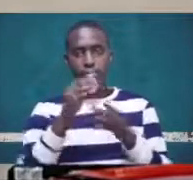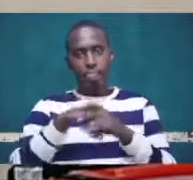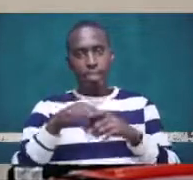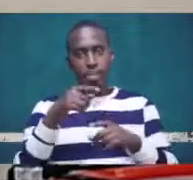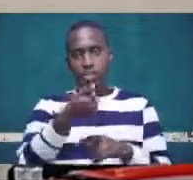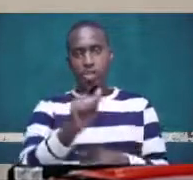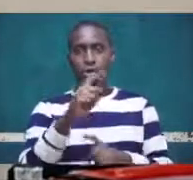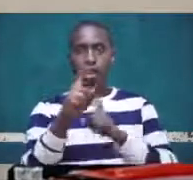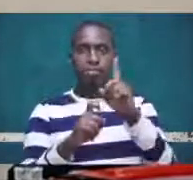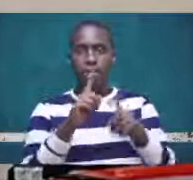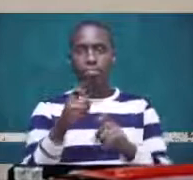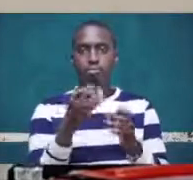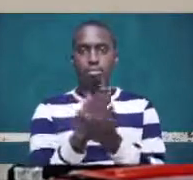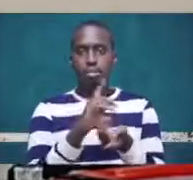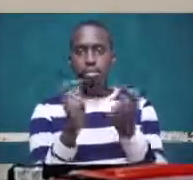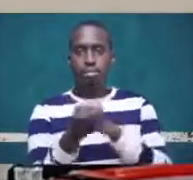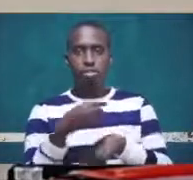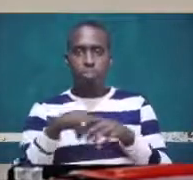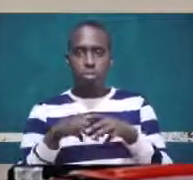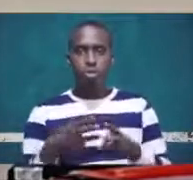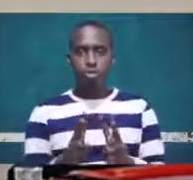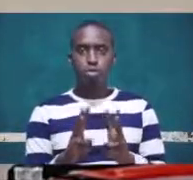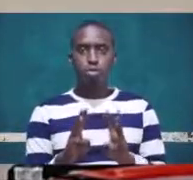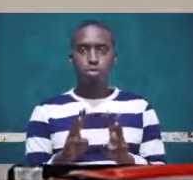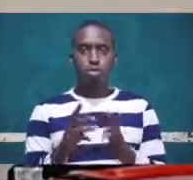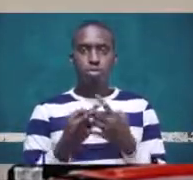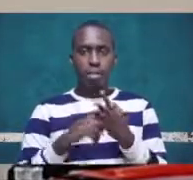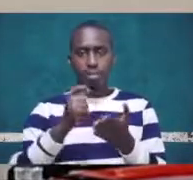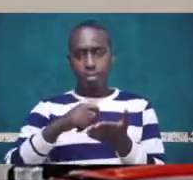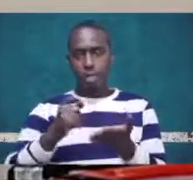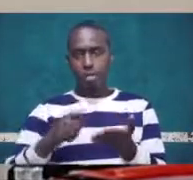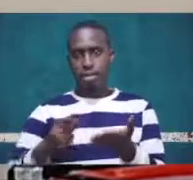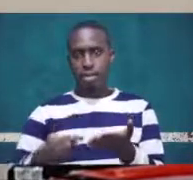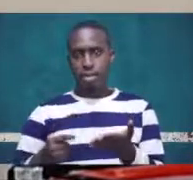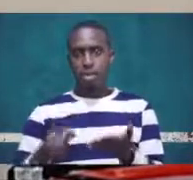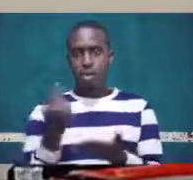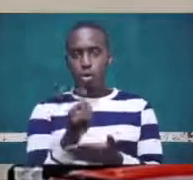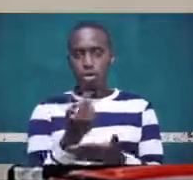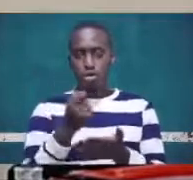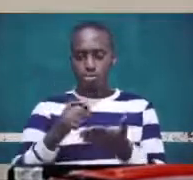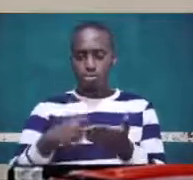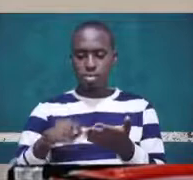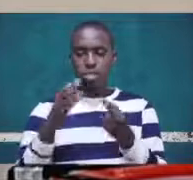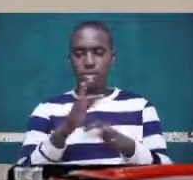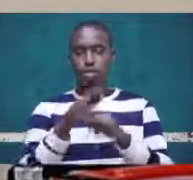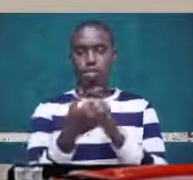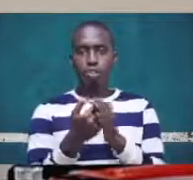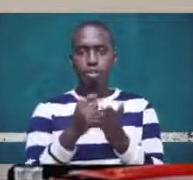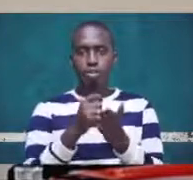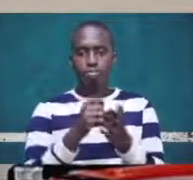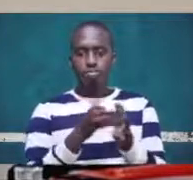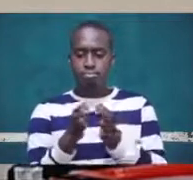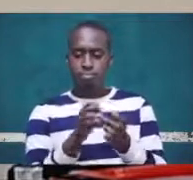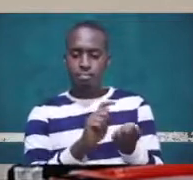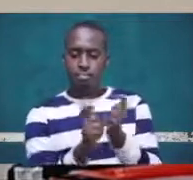exams is going to be in position to start marking. You only mark what is transcribed from that